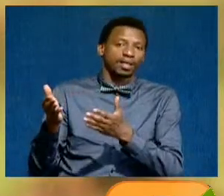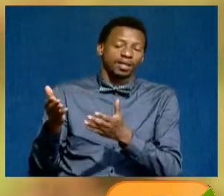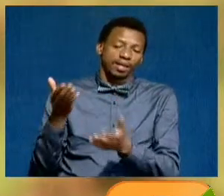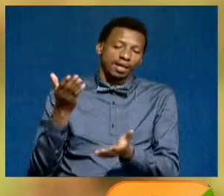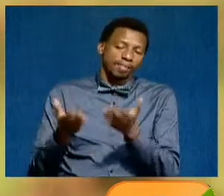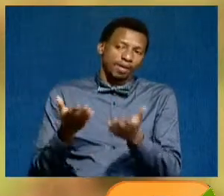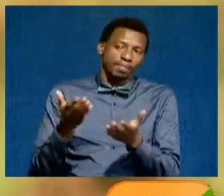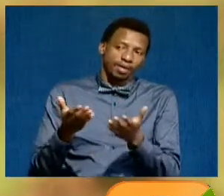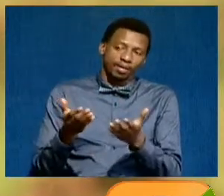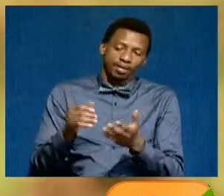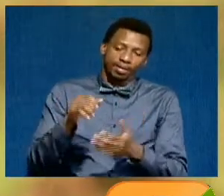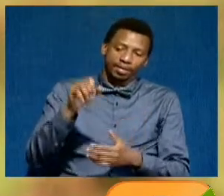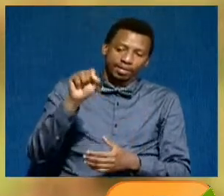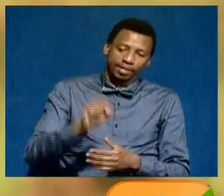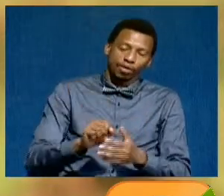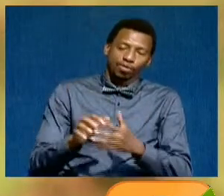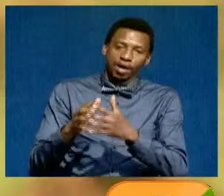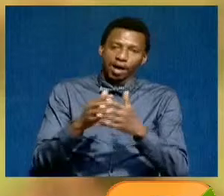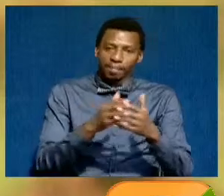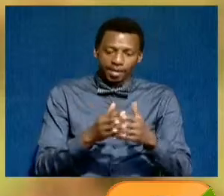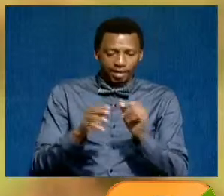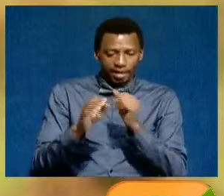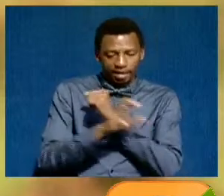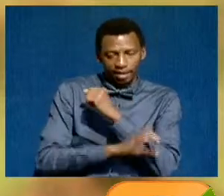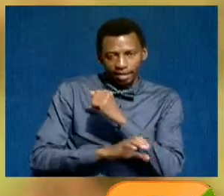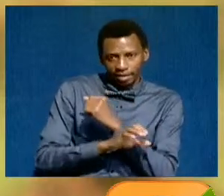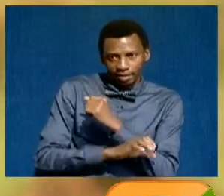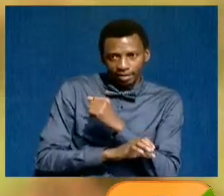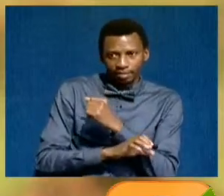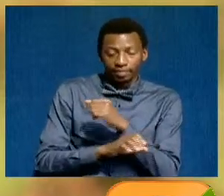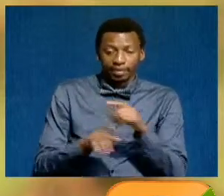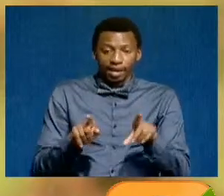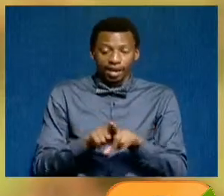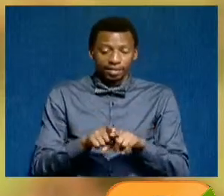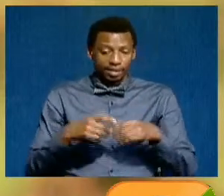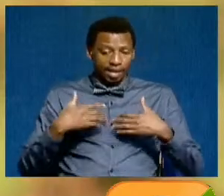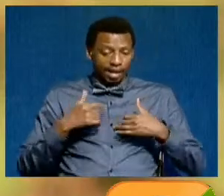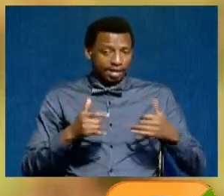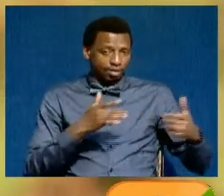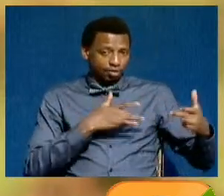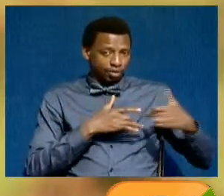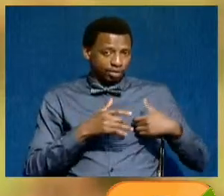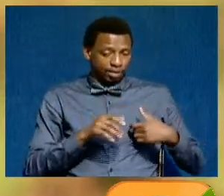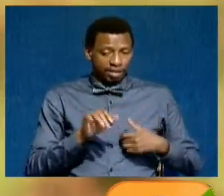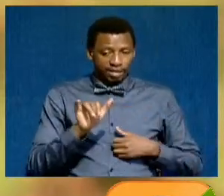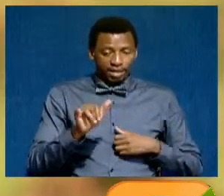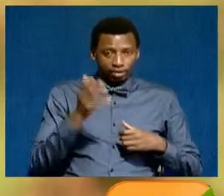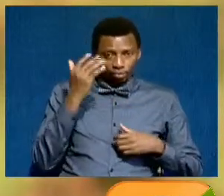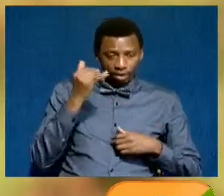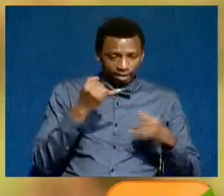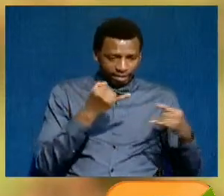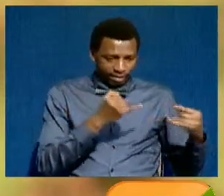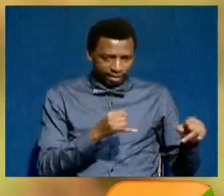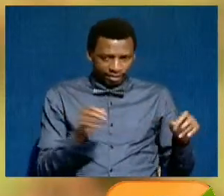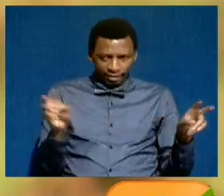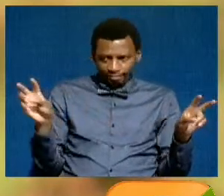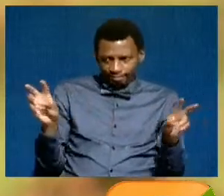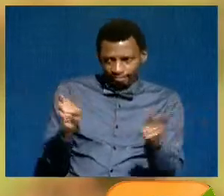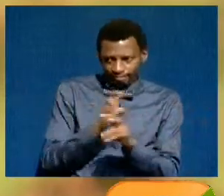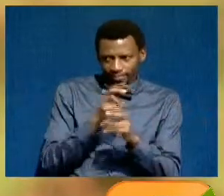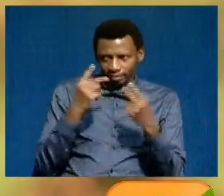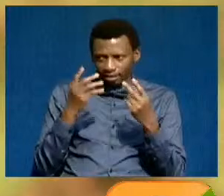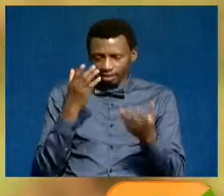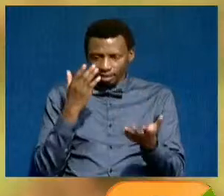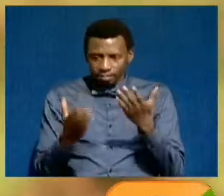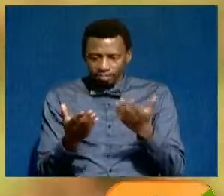West, South American countries. We, as a health concern, that's why we are just trying to remain vigilant to just to see whether